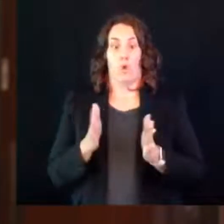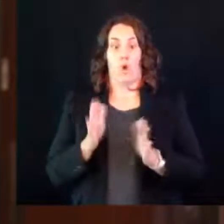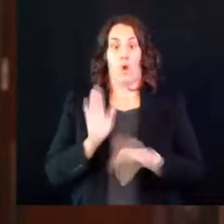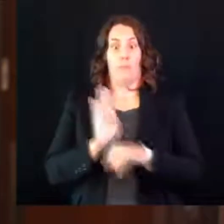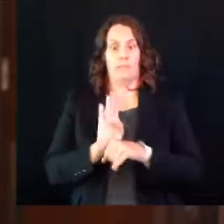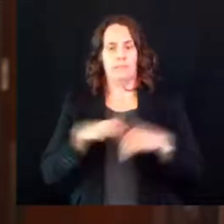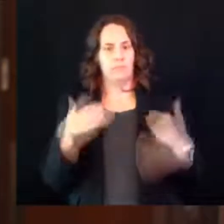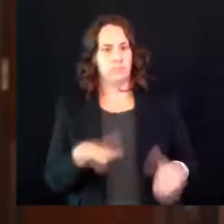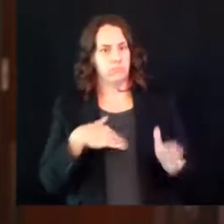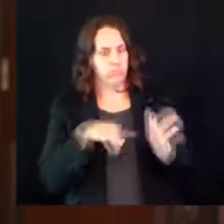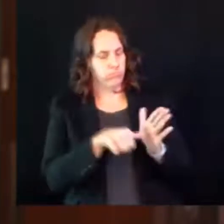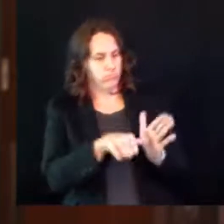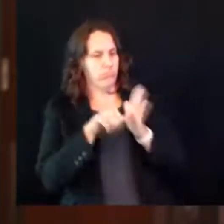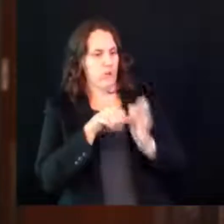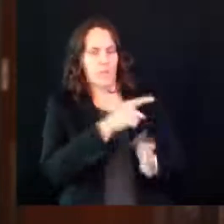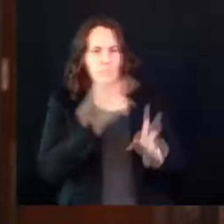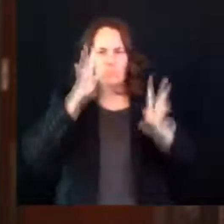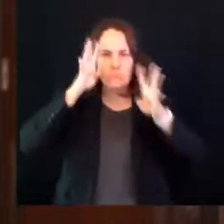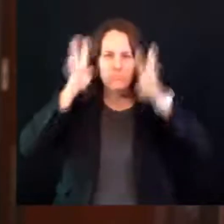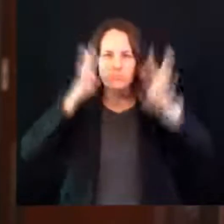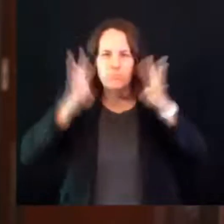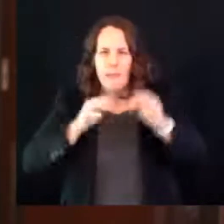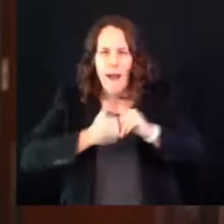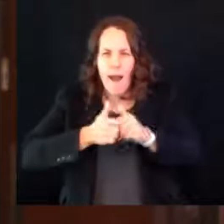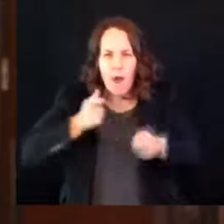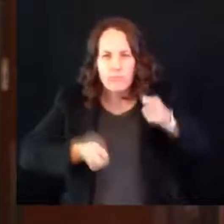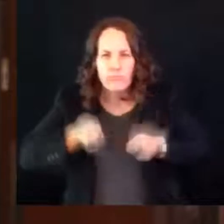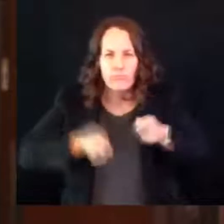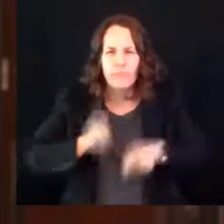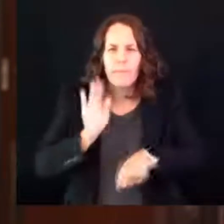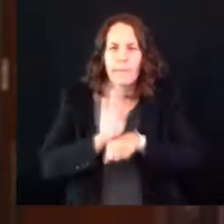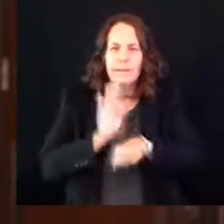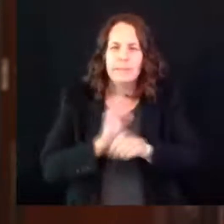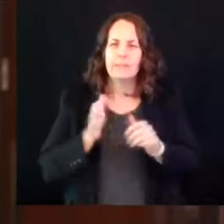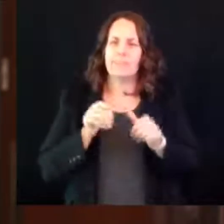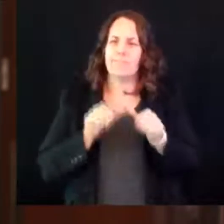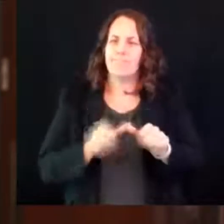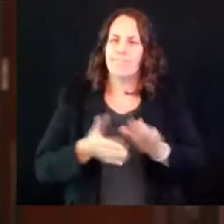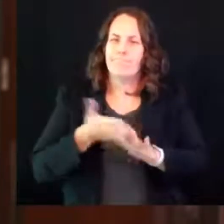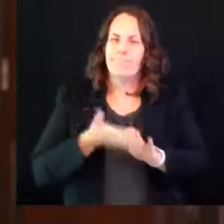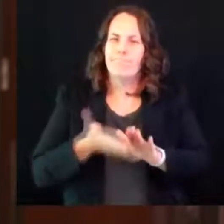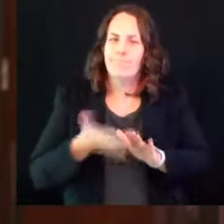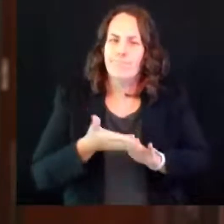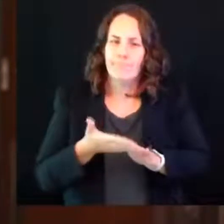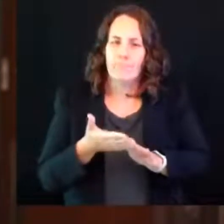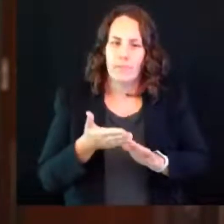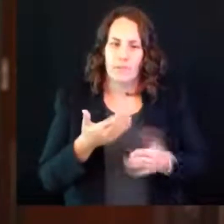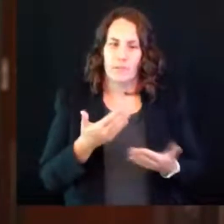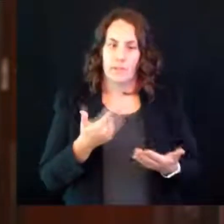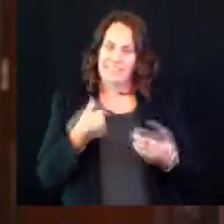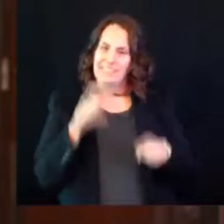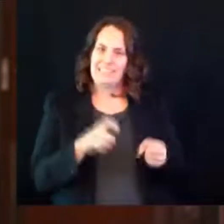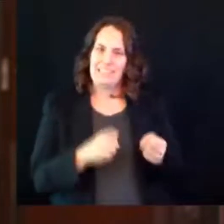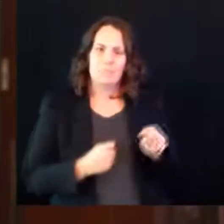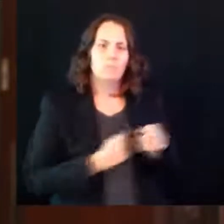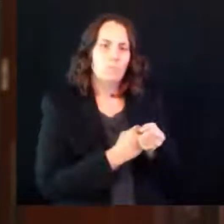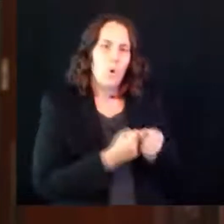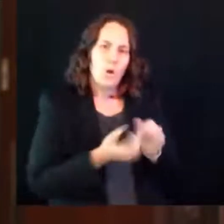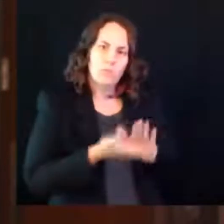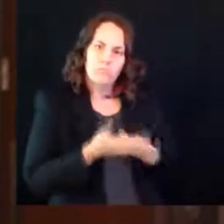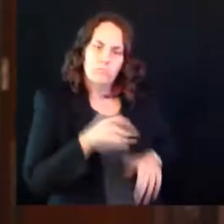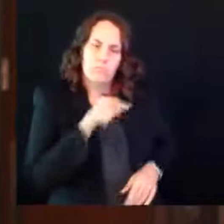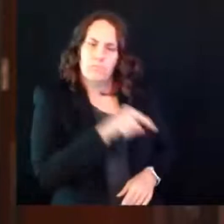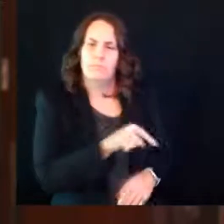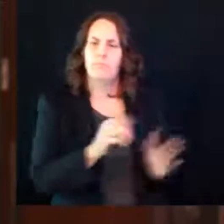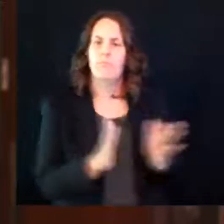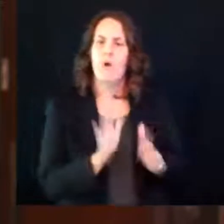limit. These funds will provide critical support, but in the meantime, we need everyone to change their behaviors and work